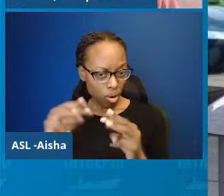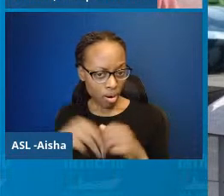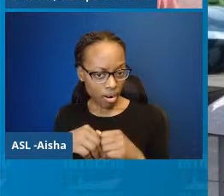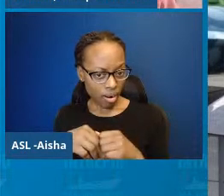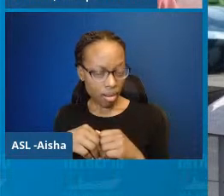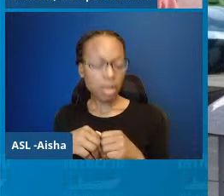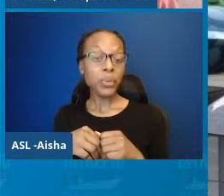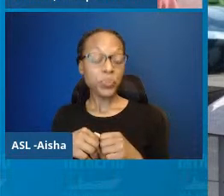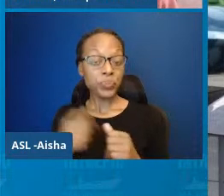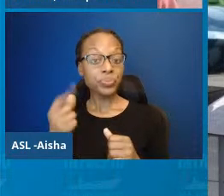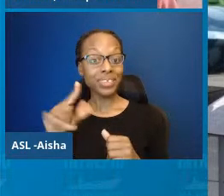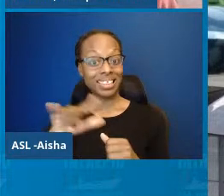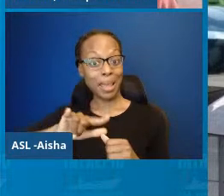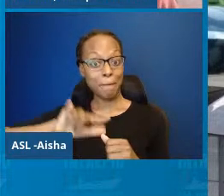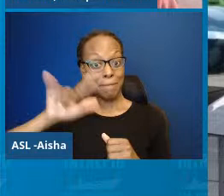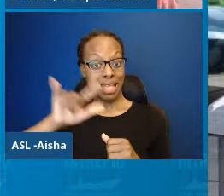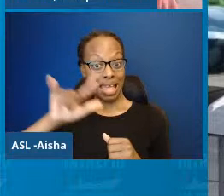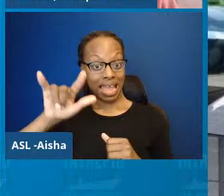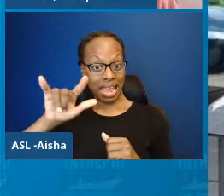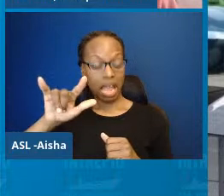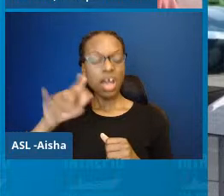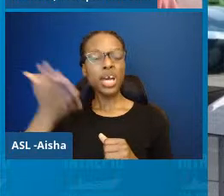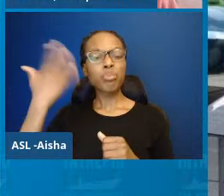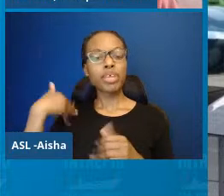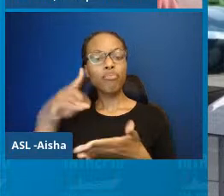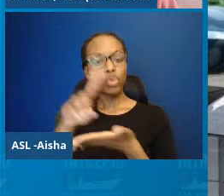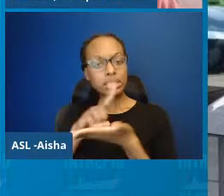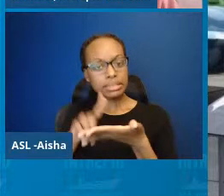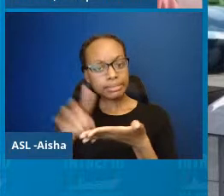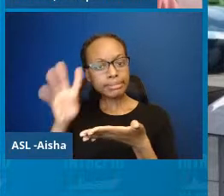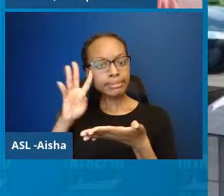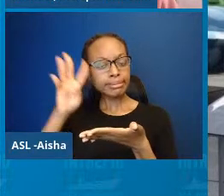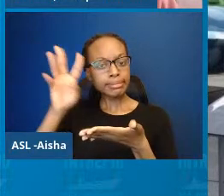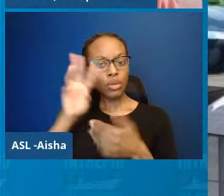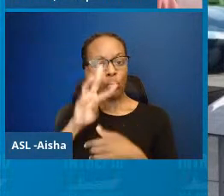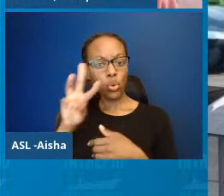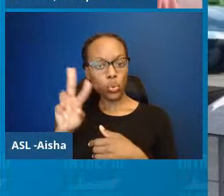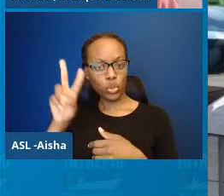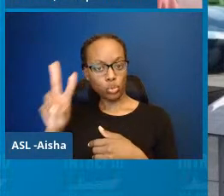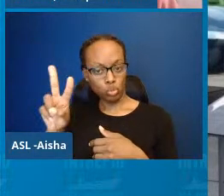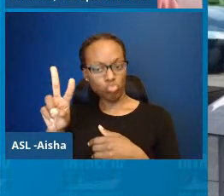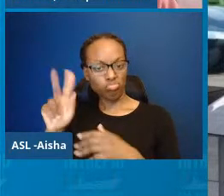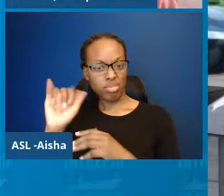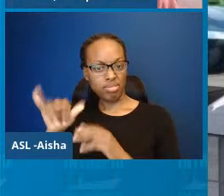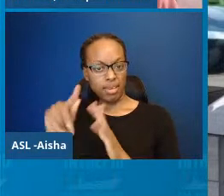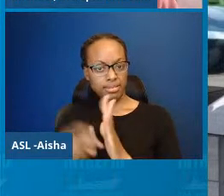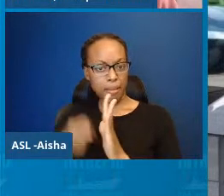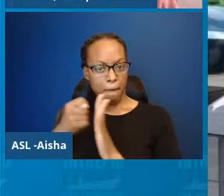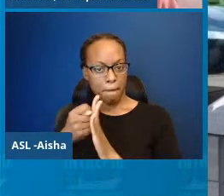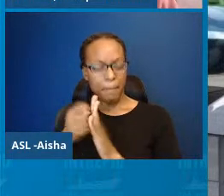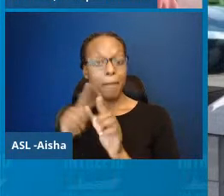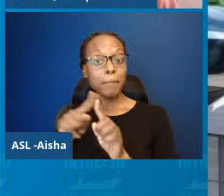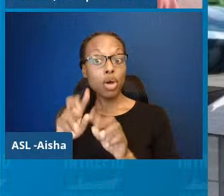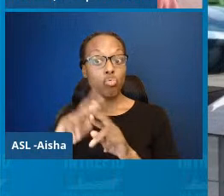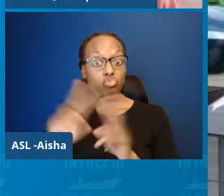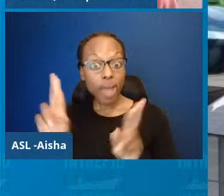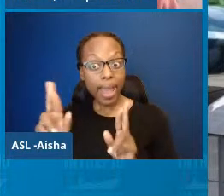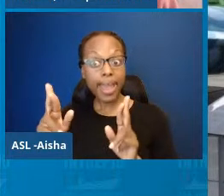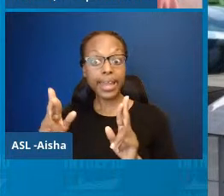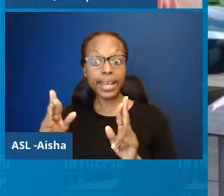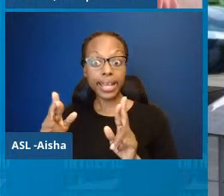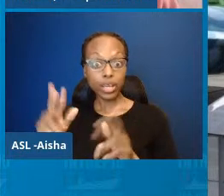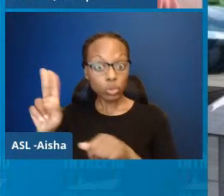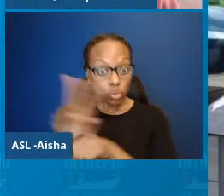it wasn't ready in time to go into combat during World War II. It did see service in the Korean War and the Vietnam